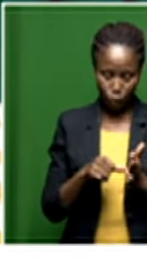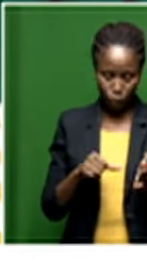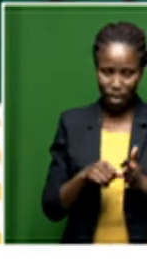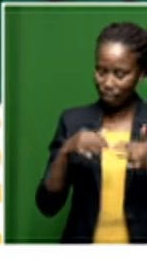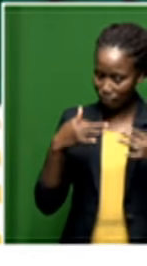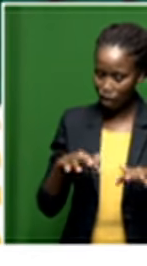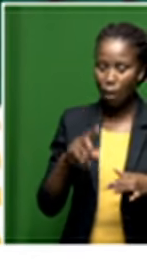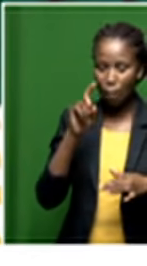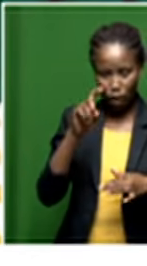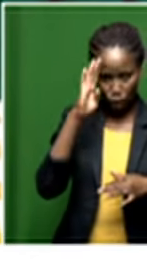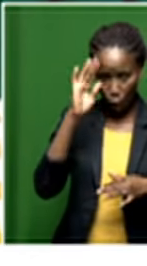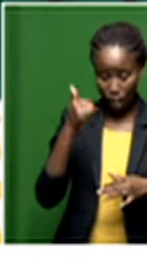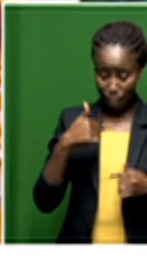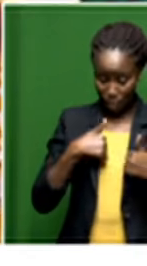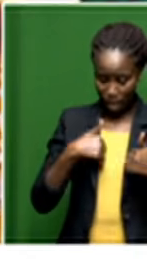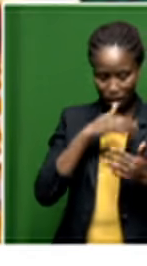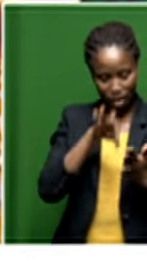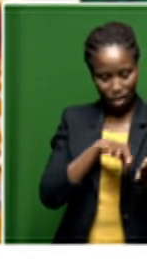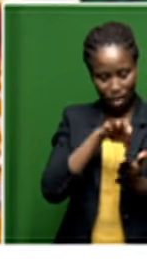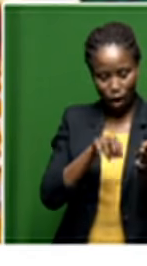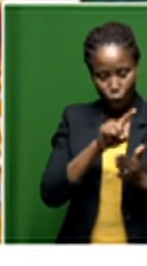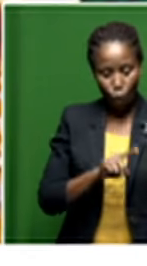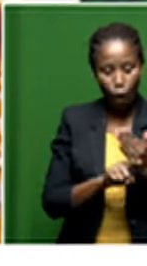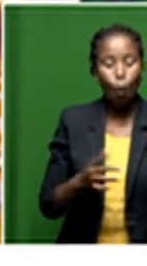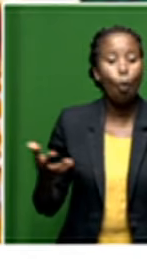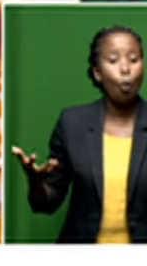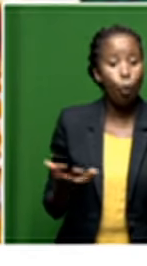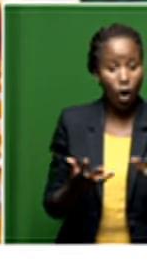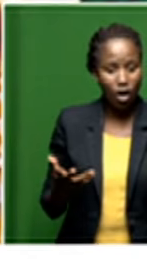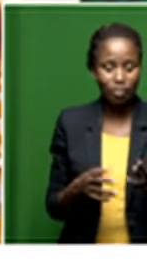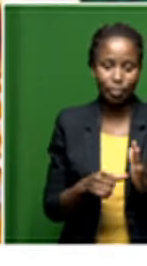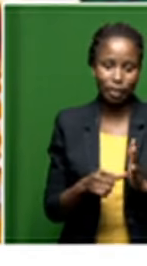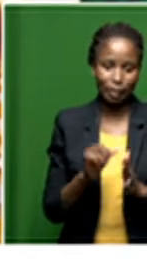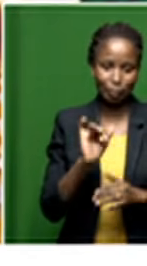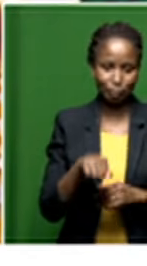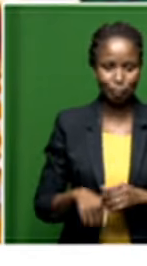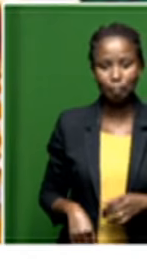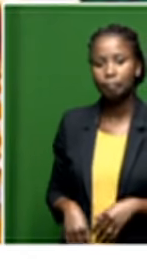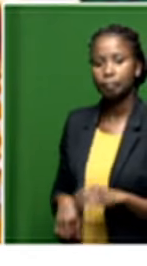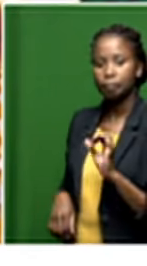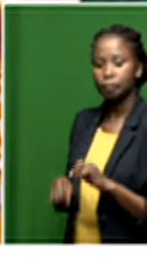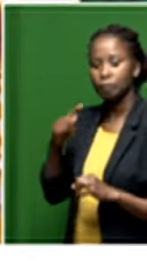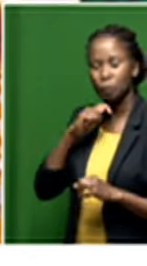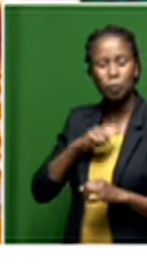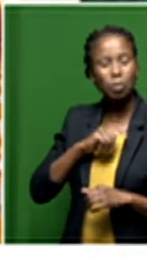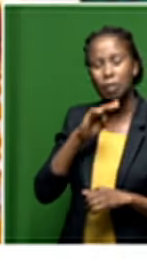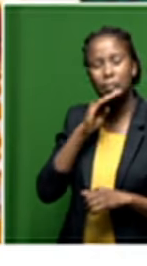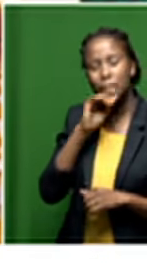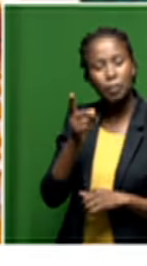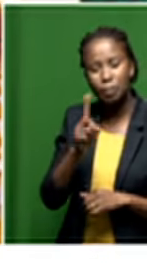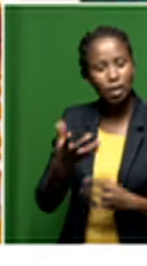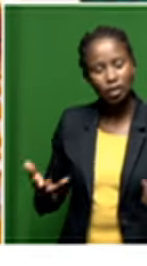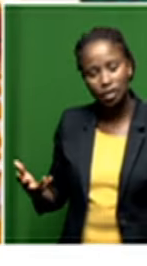are going to be voting. Yeah, no, agreeing. What exactly, and perhaps people need to know this, what exactly does it